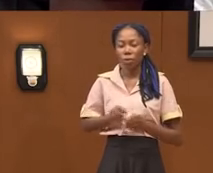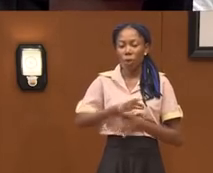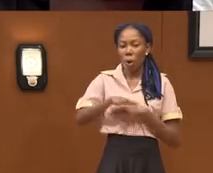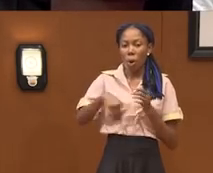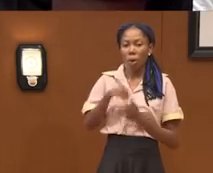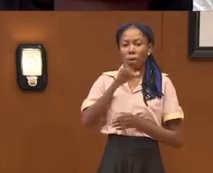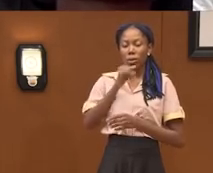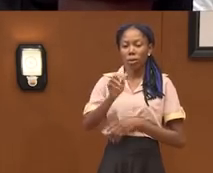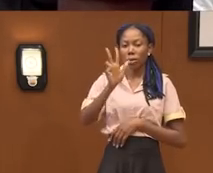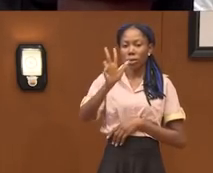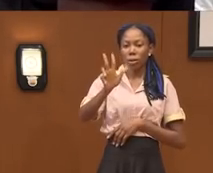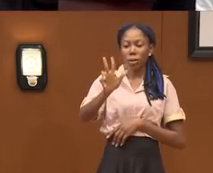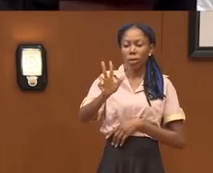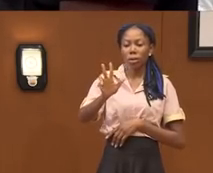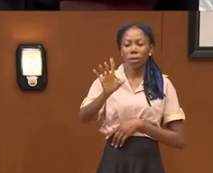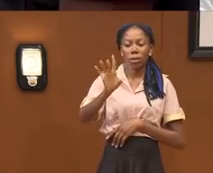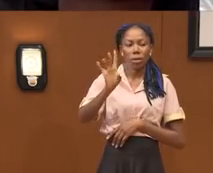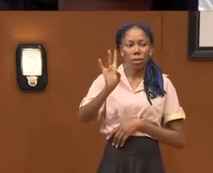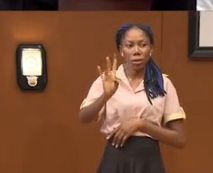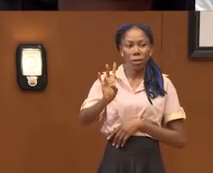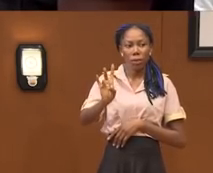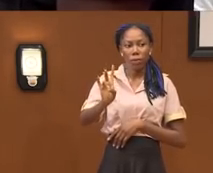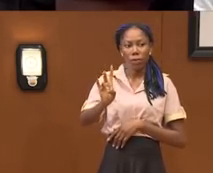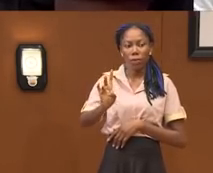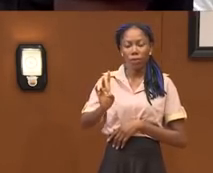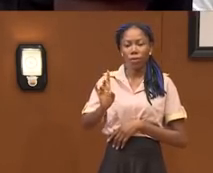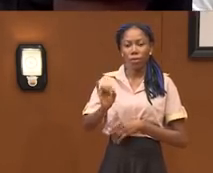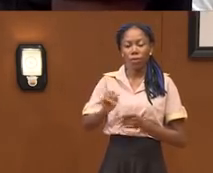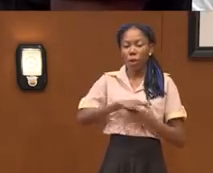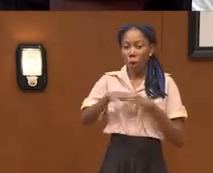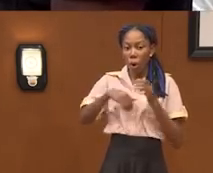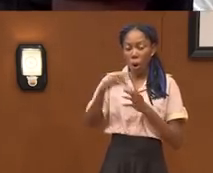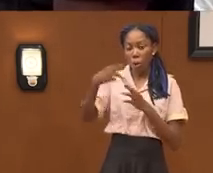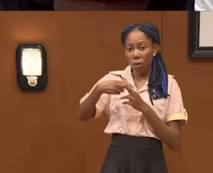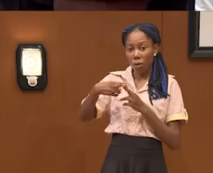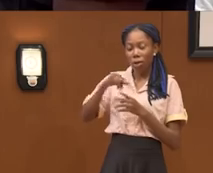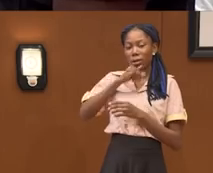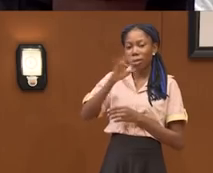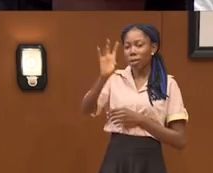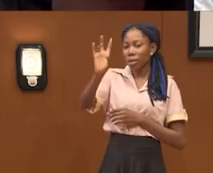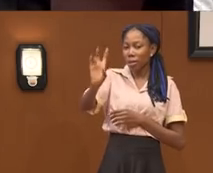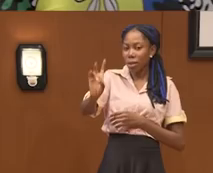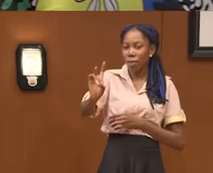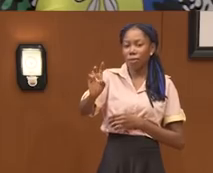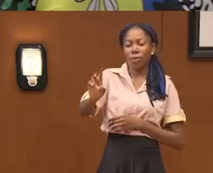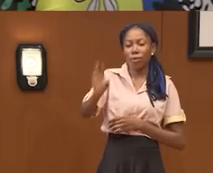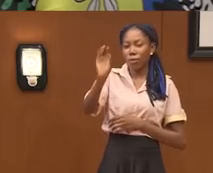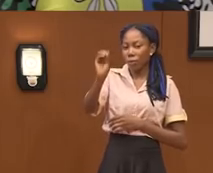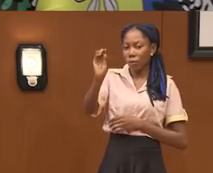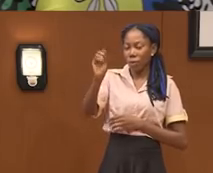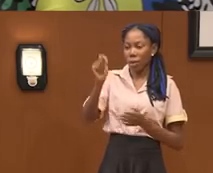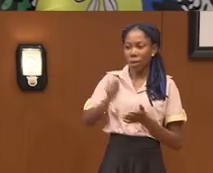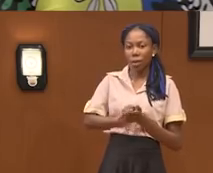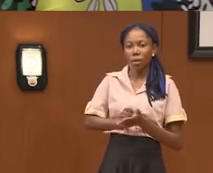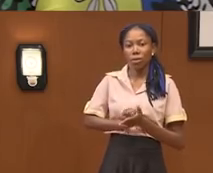something. Minus 750,000. How much is the total rent? 750,000, my lord. I think it's even more than what I'm